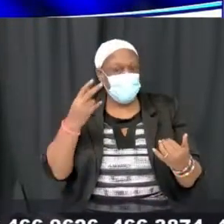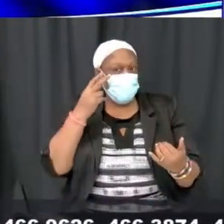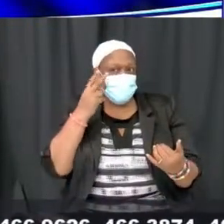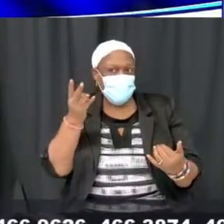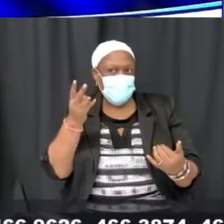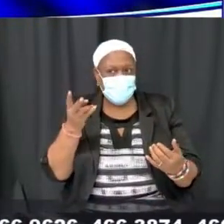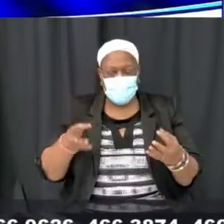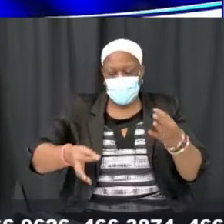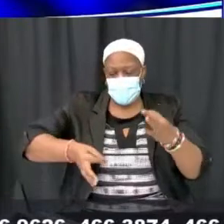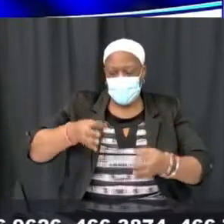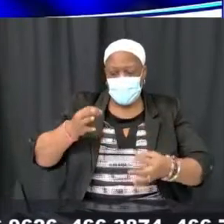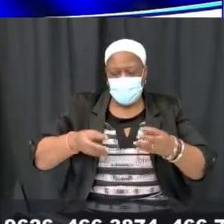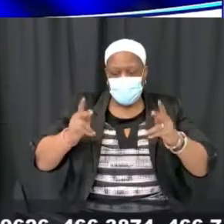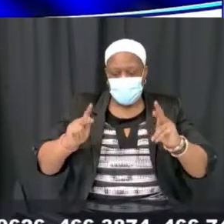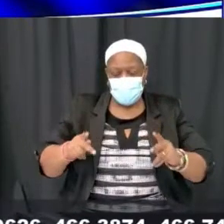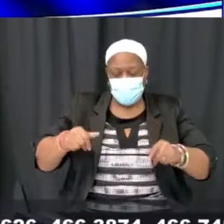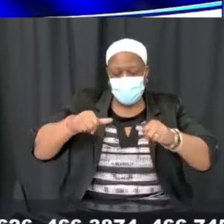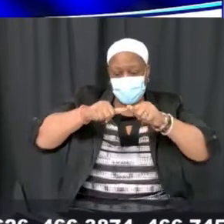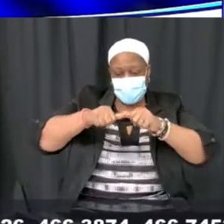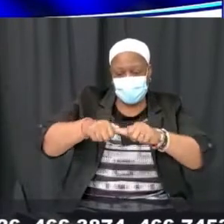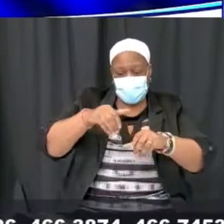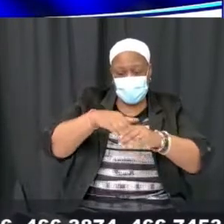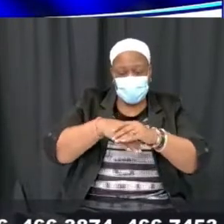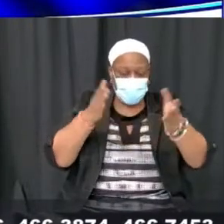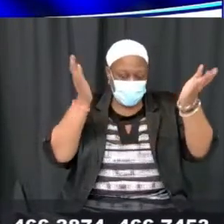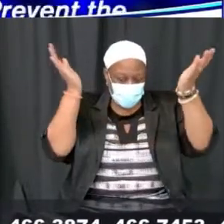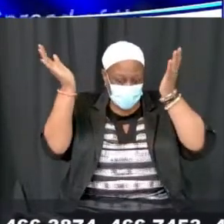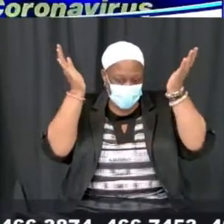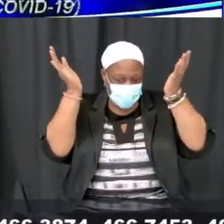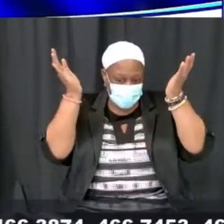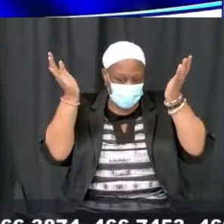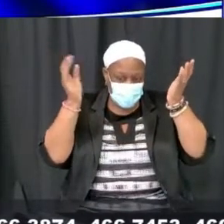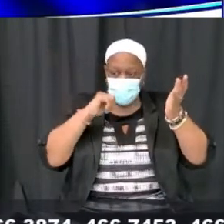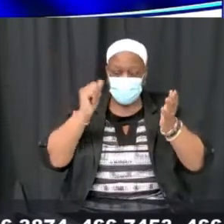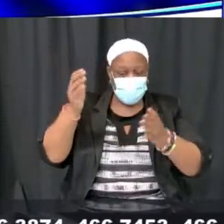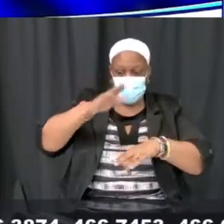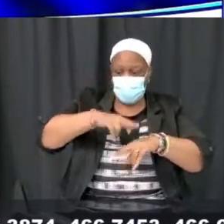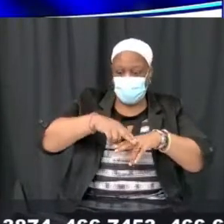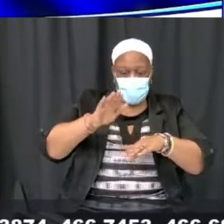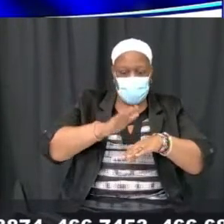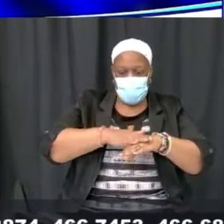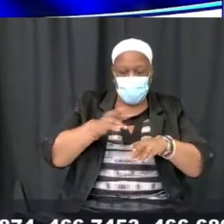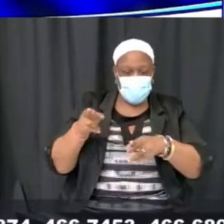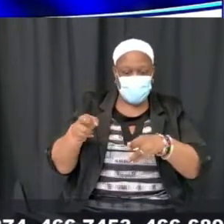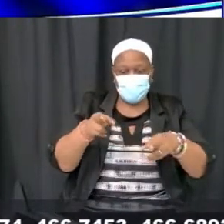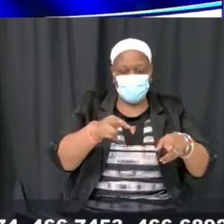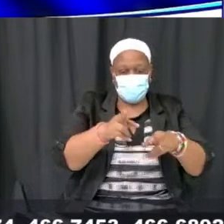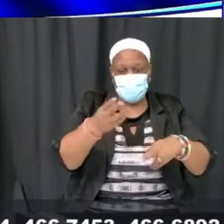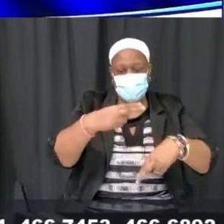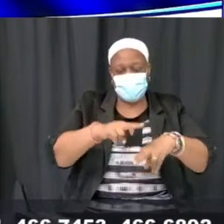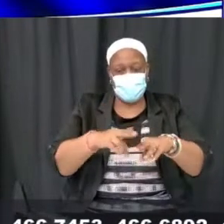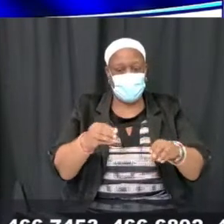market. We look at the situation of farmers and fishers,